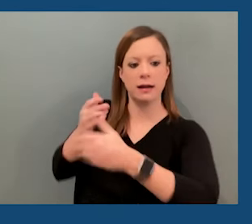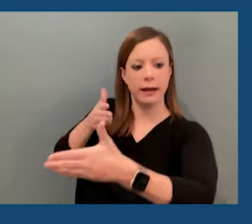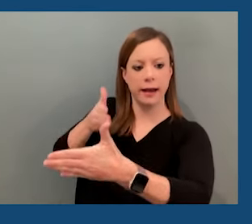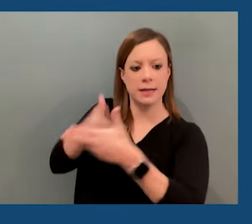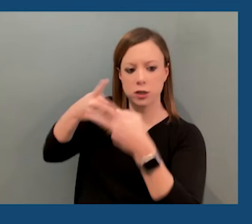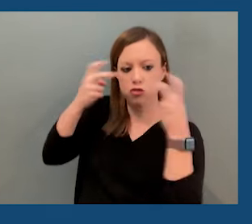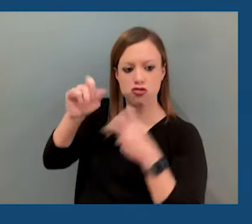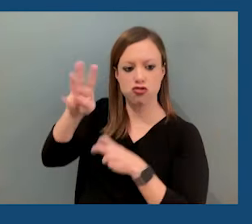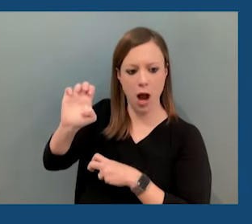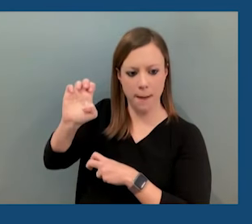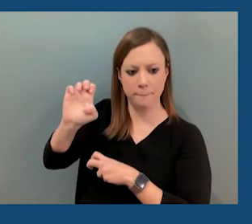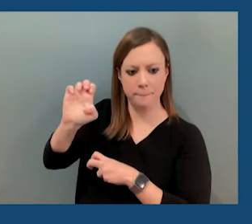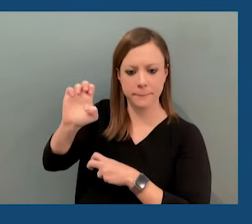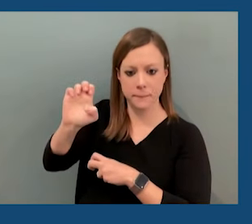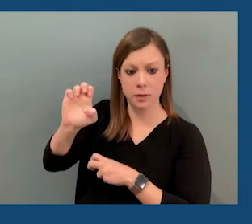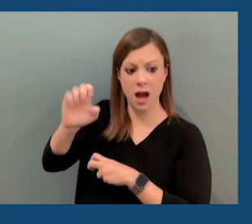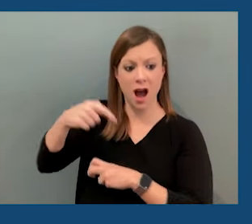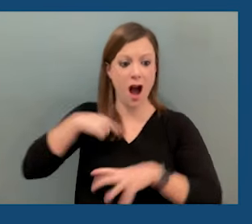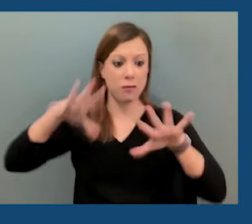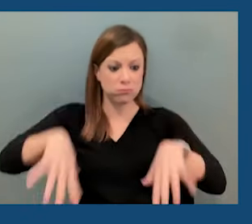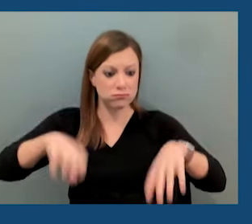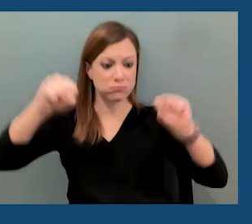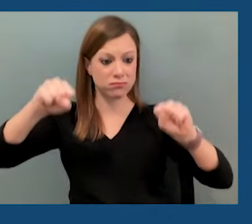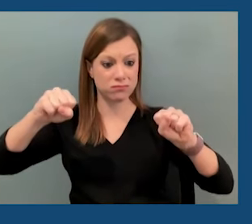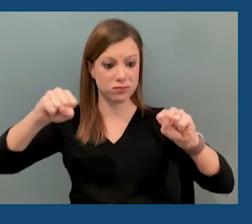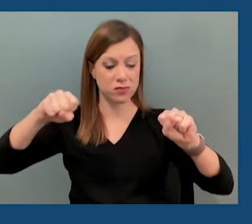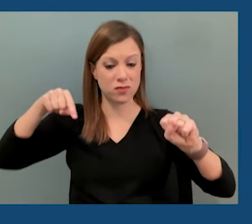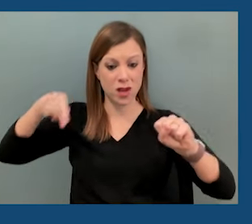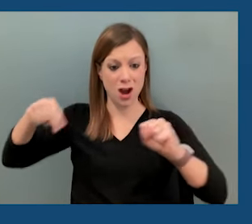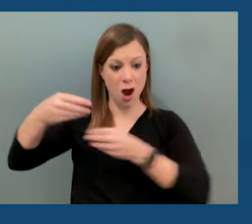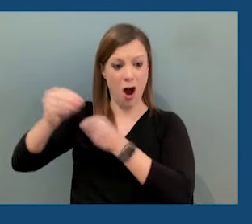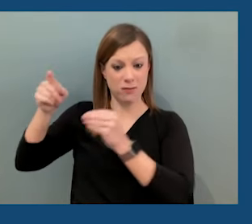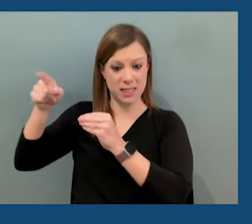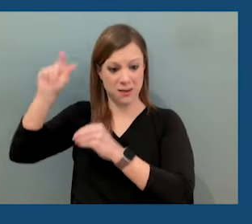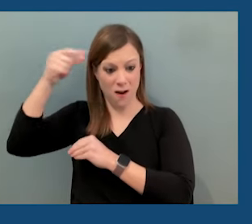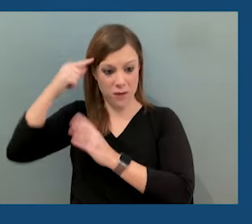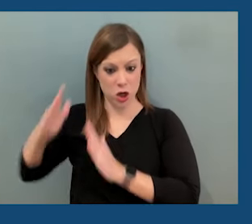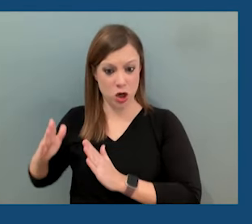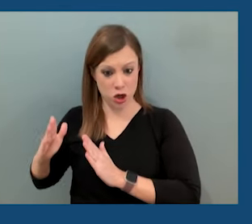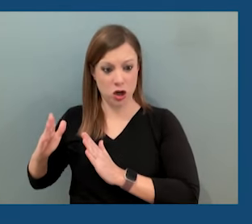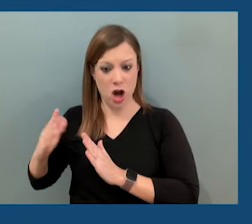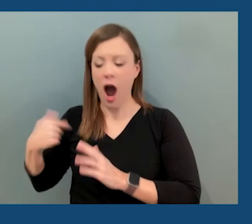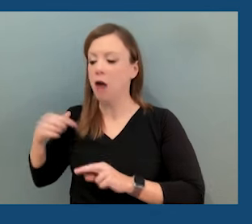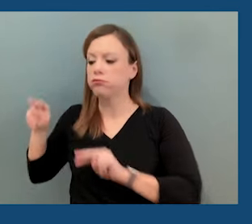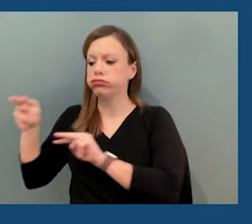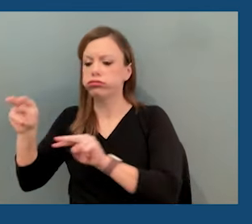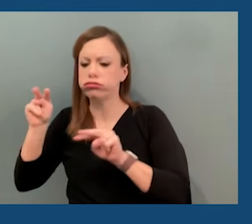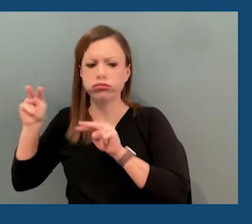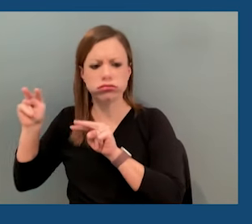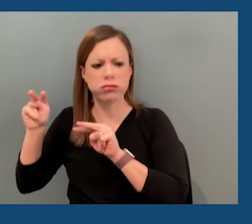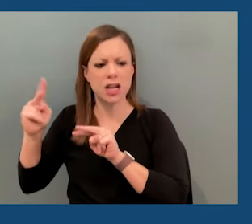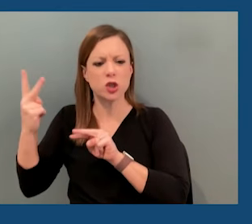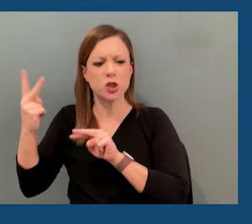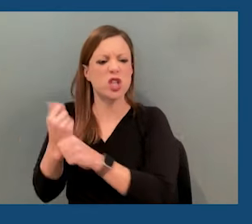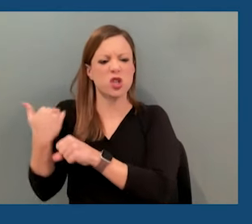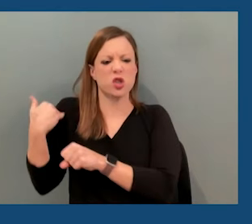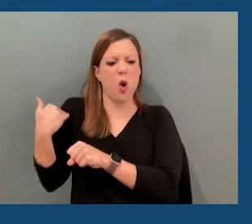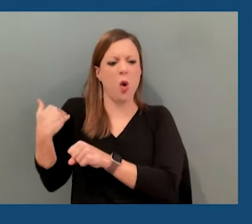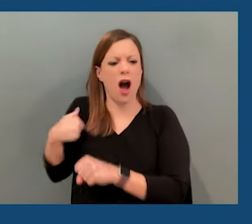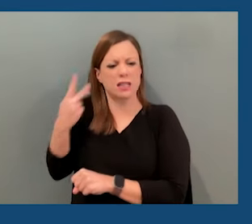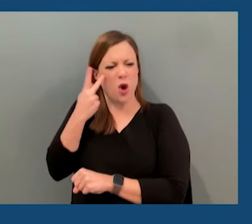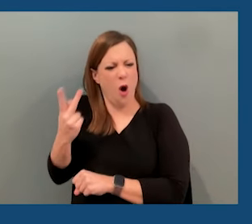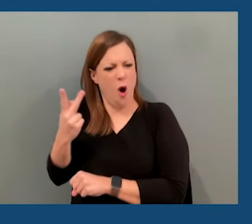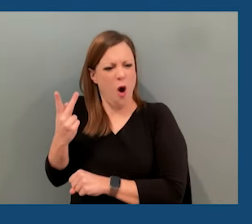took office 2.5 years ago, I watched the numbers like a hawk. You know, where are we trending? Are we going up? And we were going up for a long